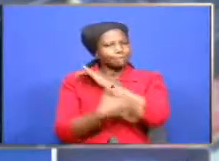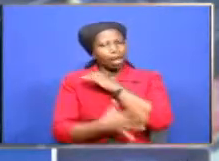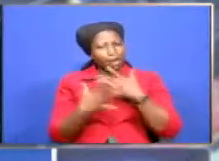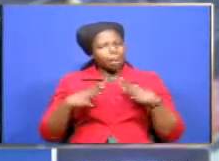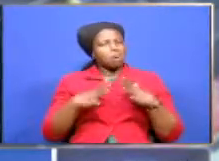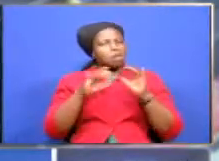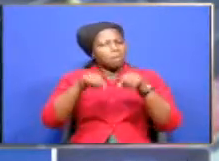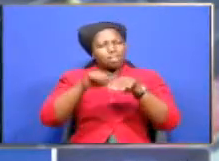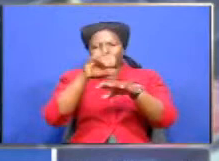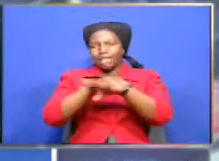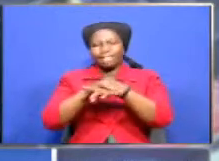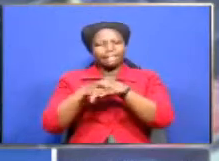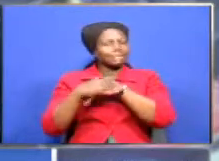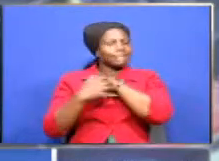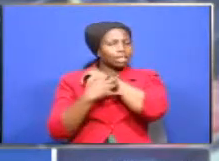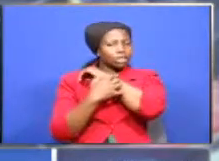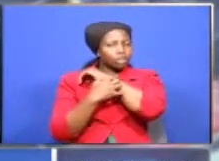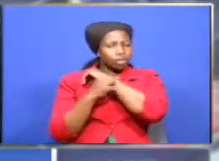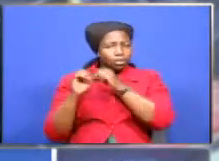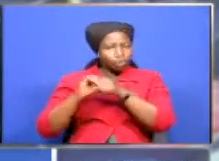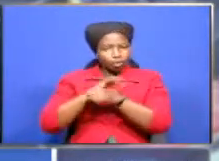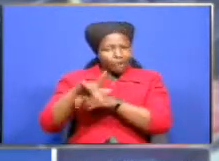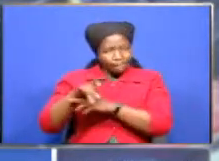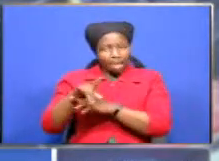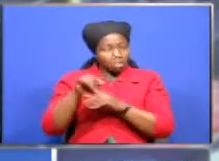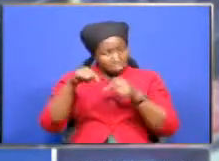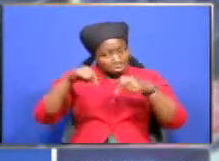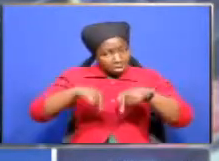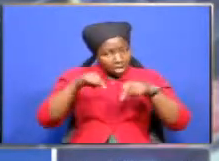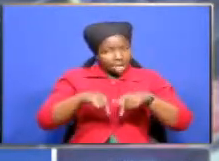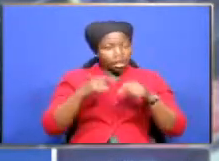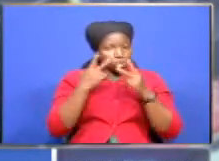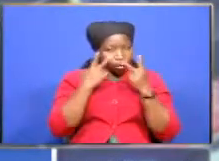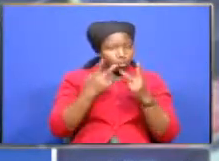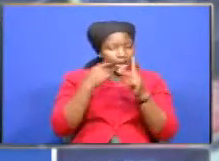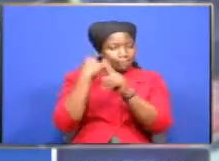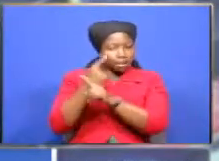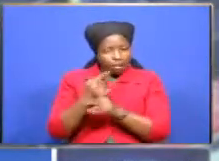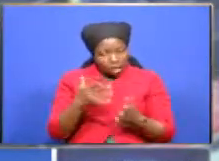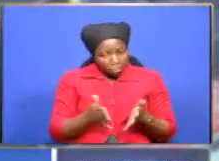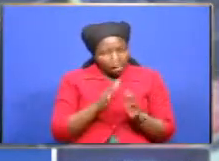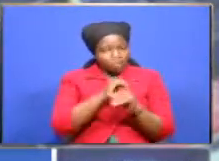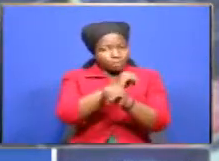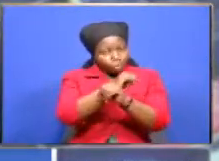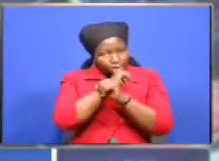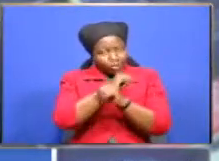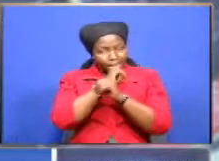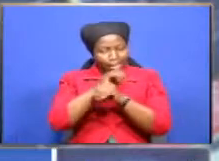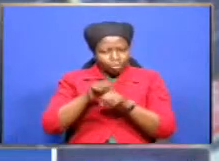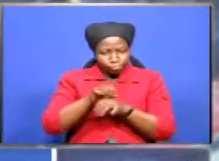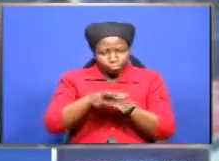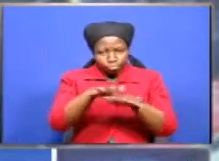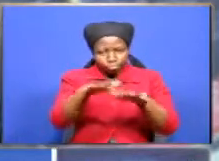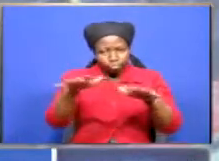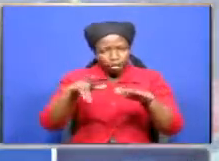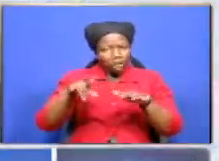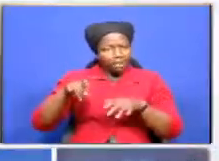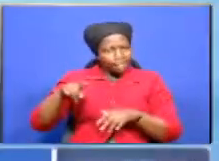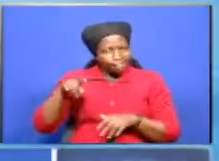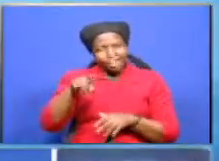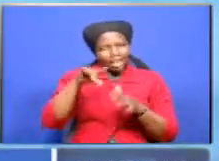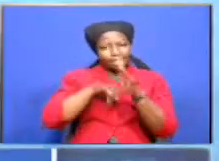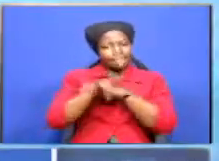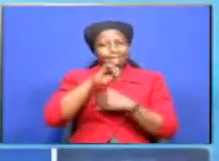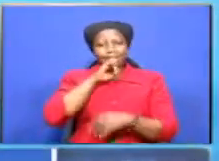contracting coronavirus. Today, we explore various ways of preventing the spread of the deadly virus in the slums.